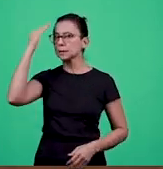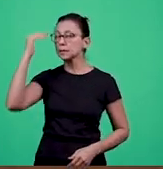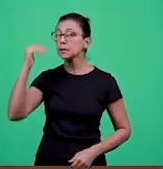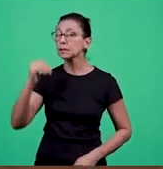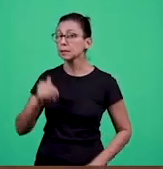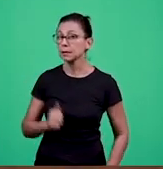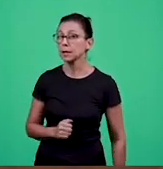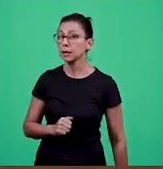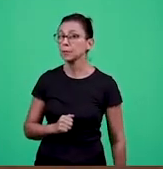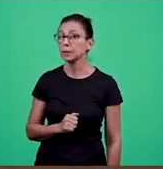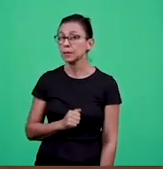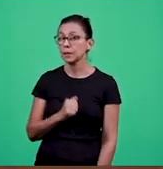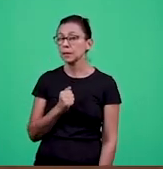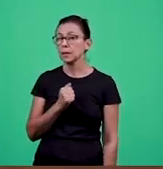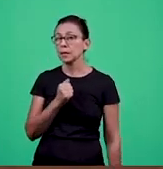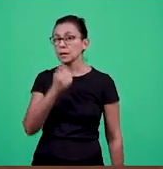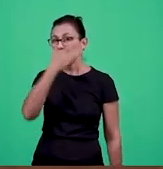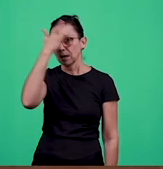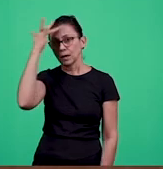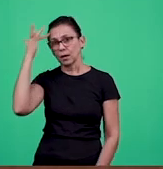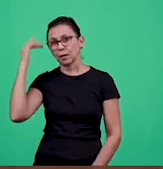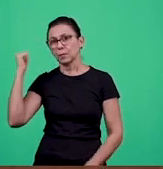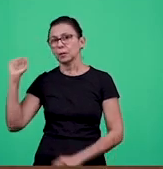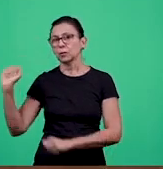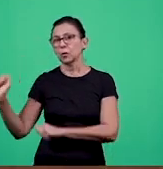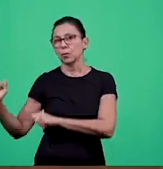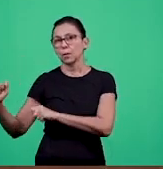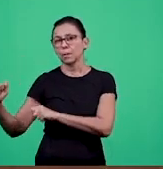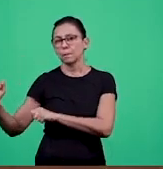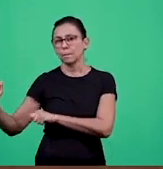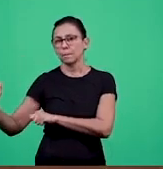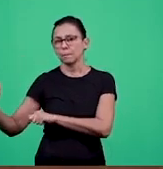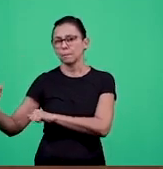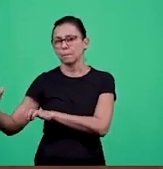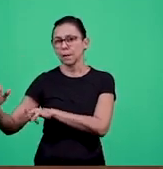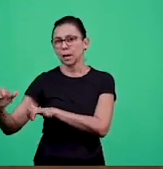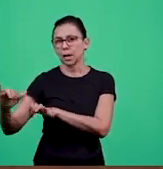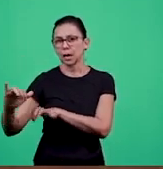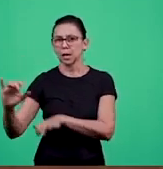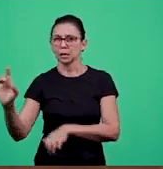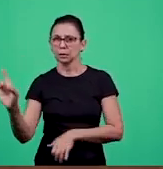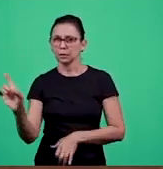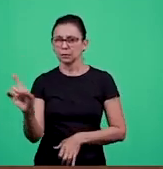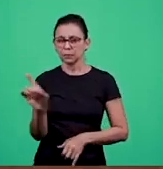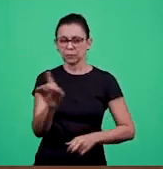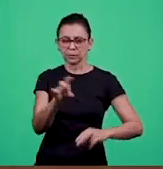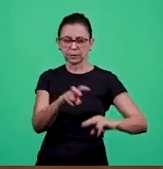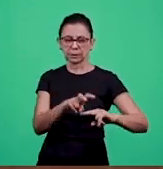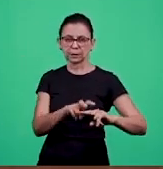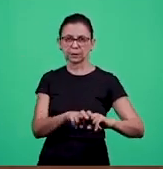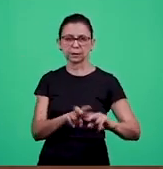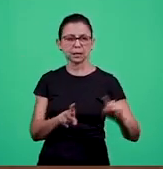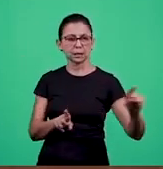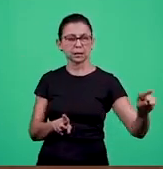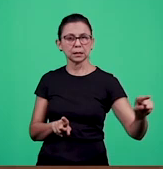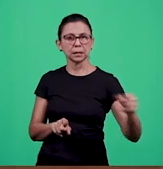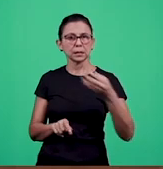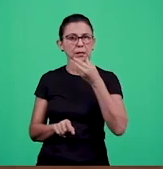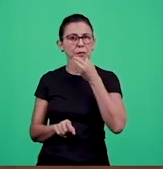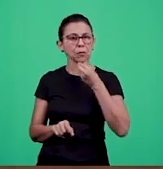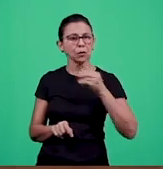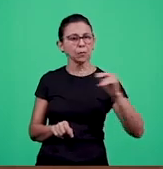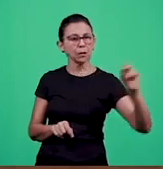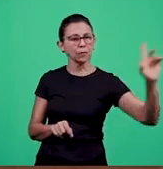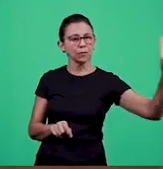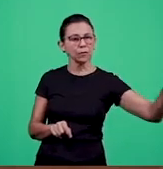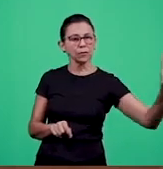would happen? The traveler, he sat, and the host of the house would give him